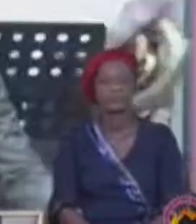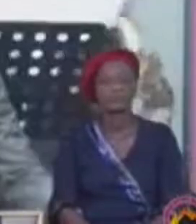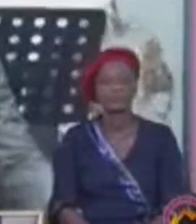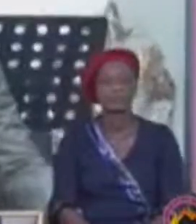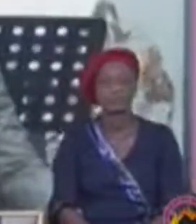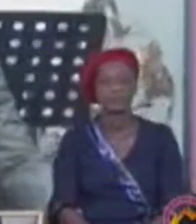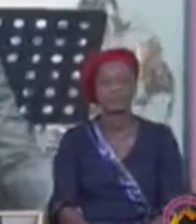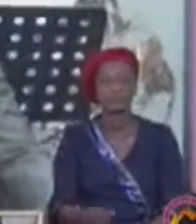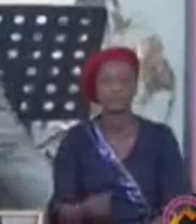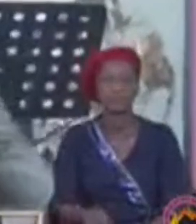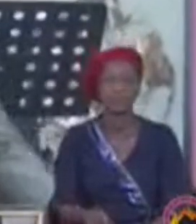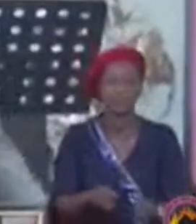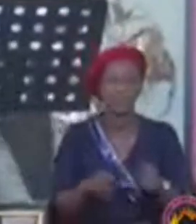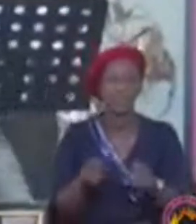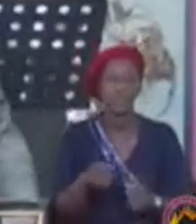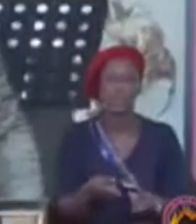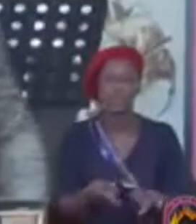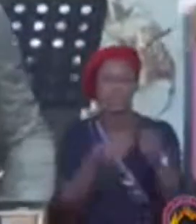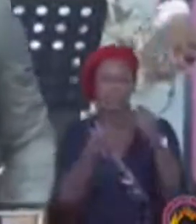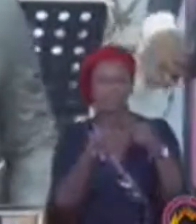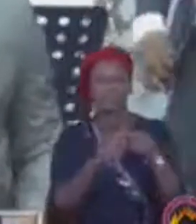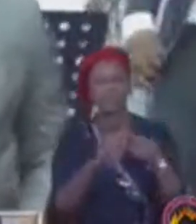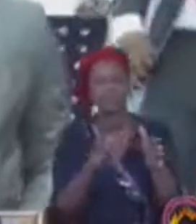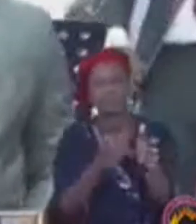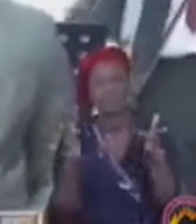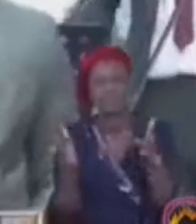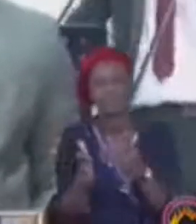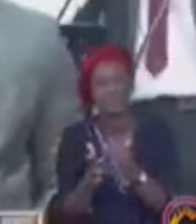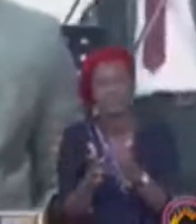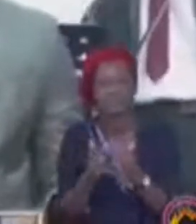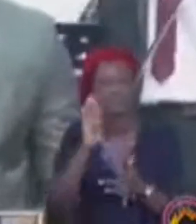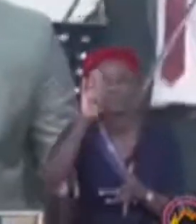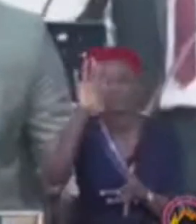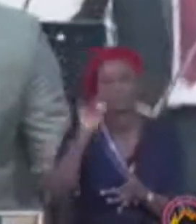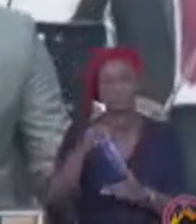Just by night. Do you come to Jesu Wani Ale?